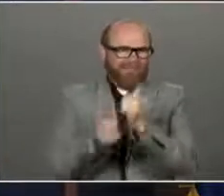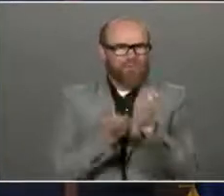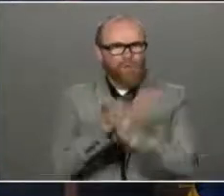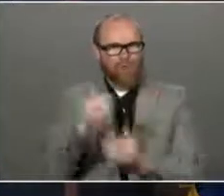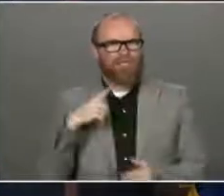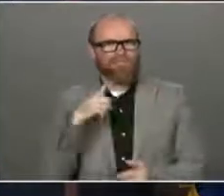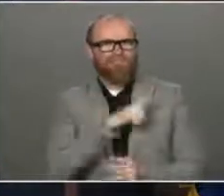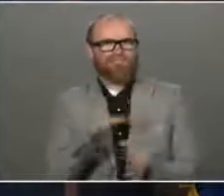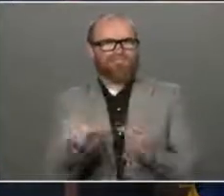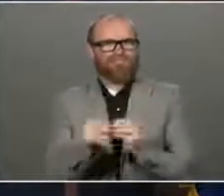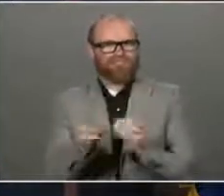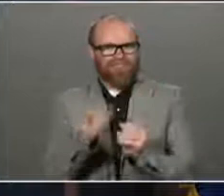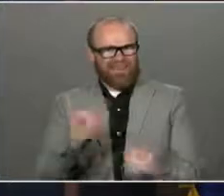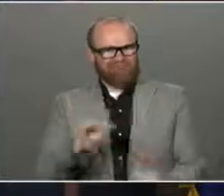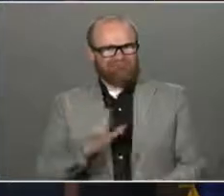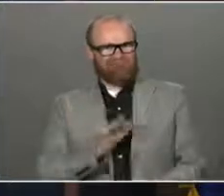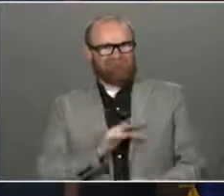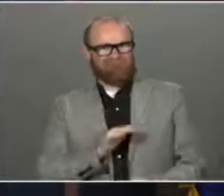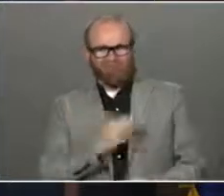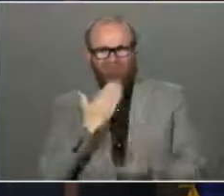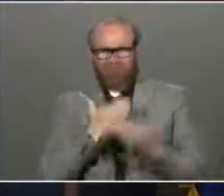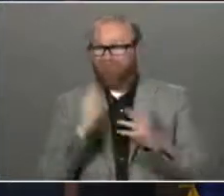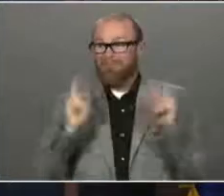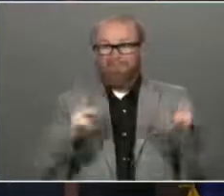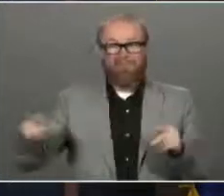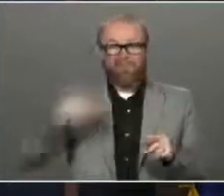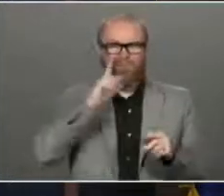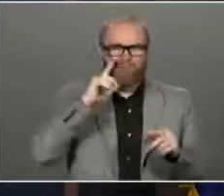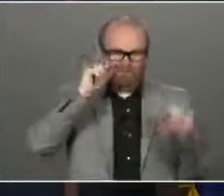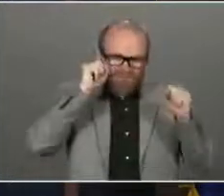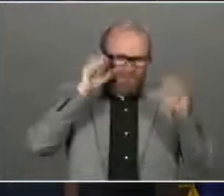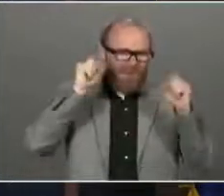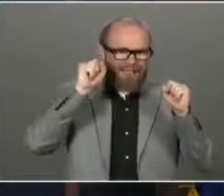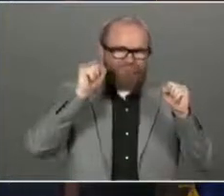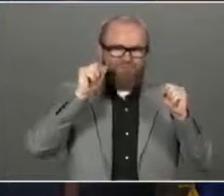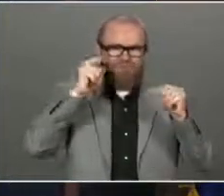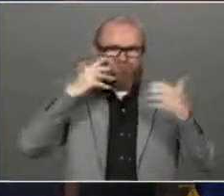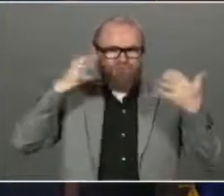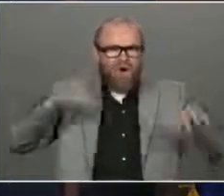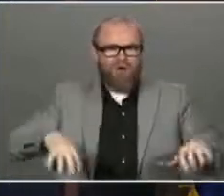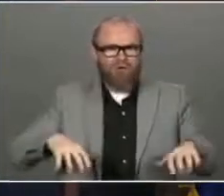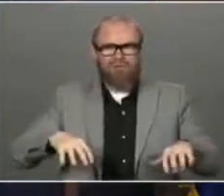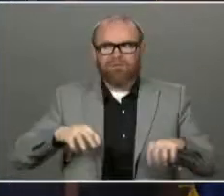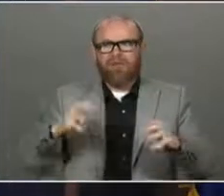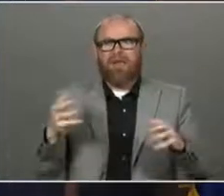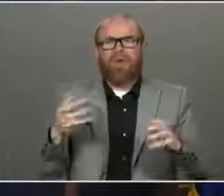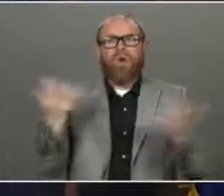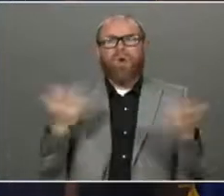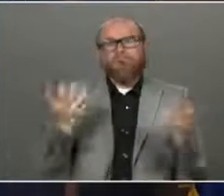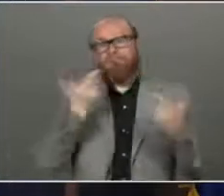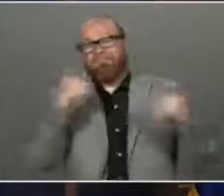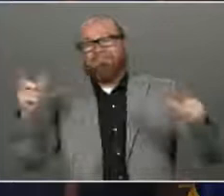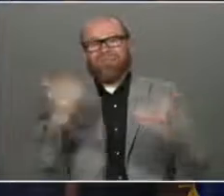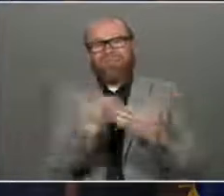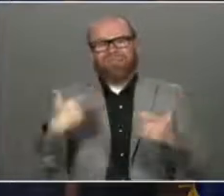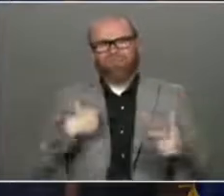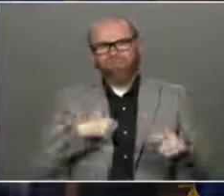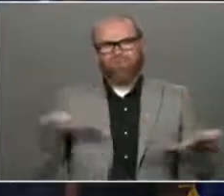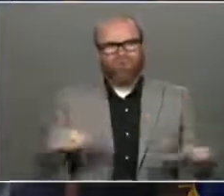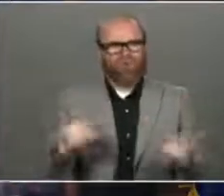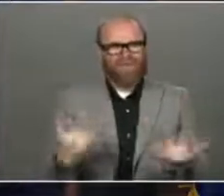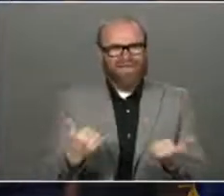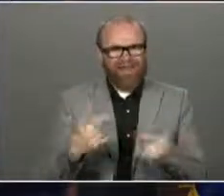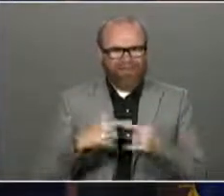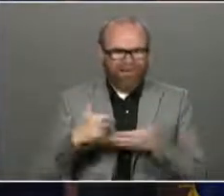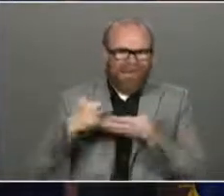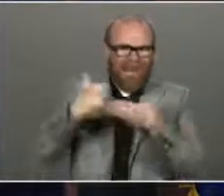amazing things that would surprise Utahns, would blow their minds, big things that impact their daily lives, impact their friends, their family,